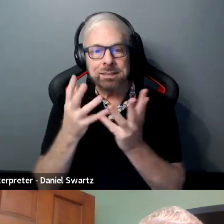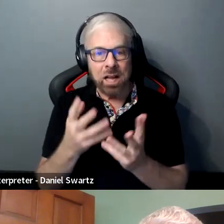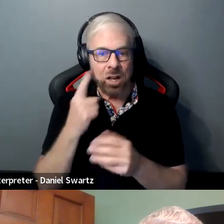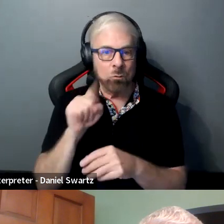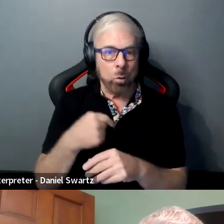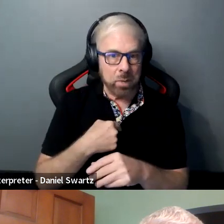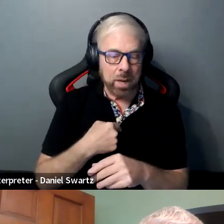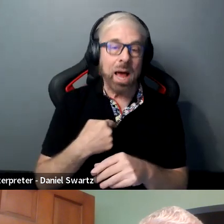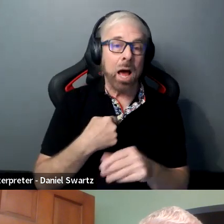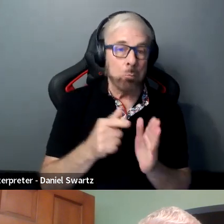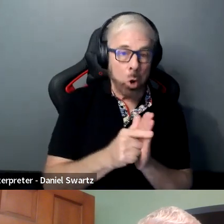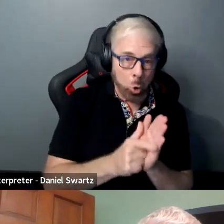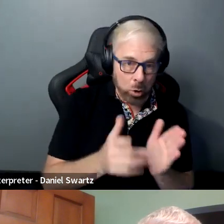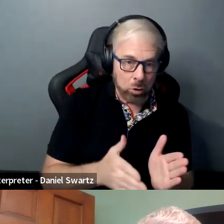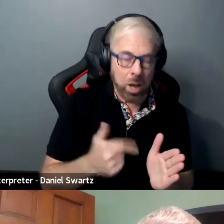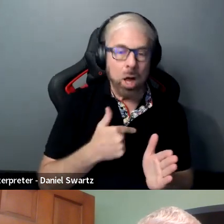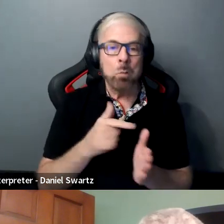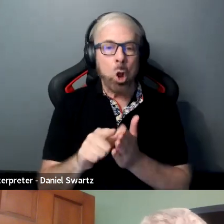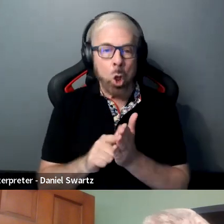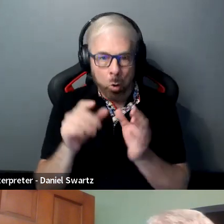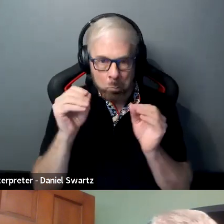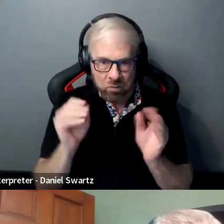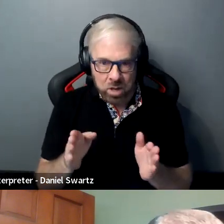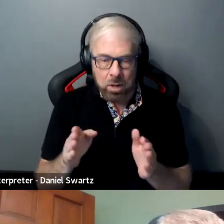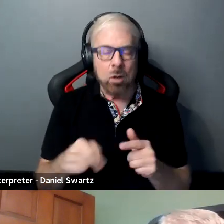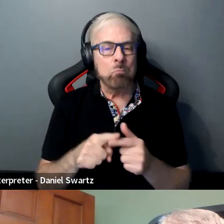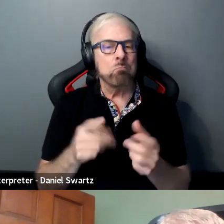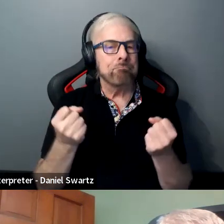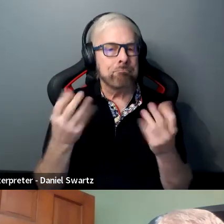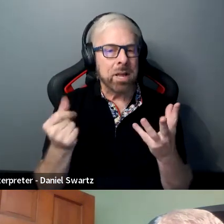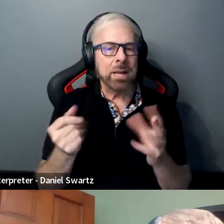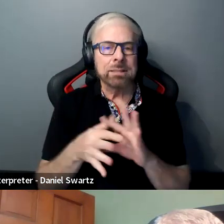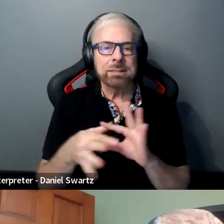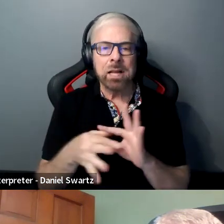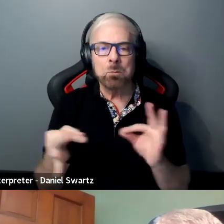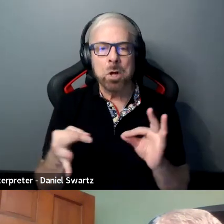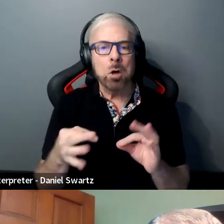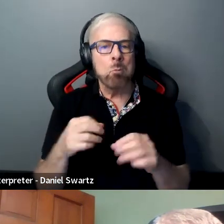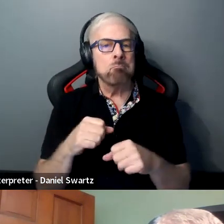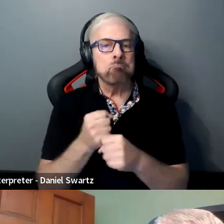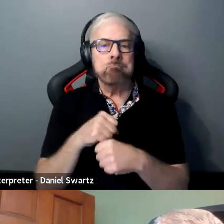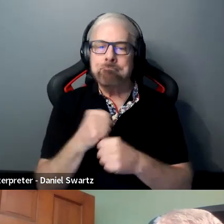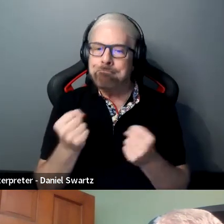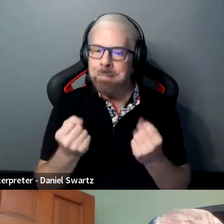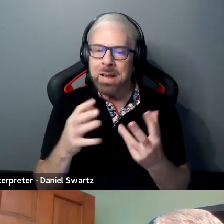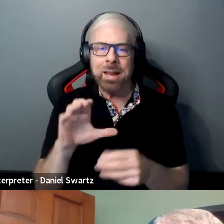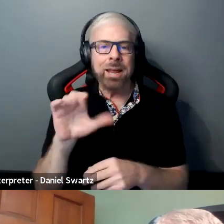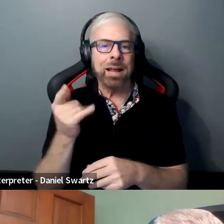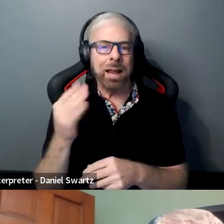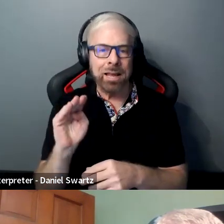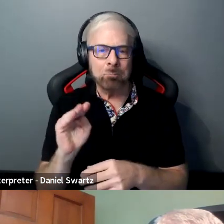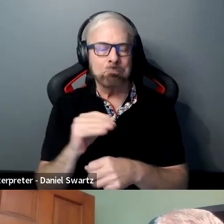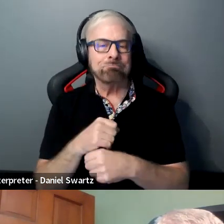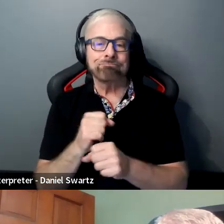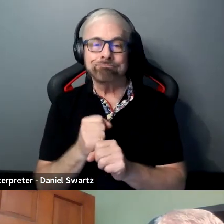law professor, there have been many statements made, many claims made